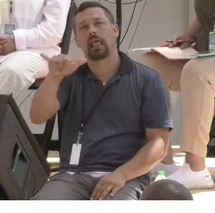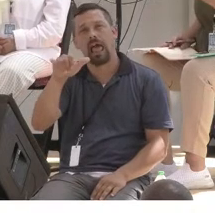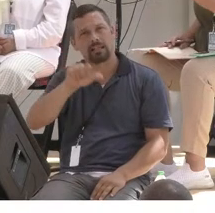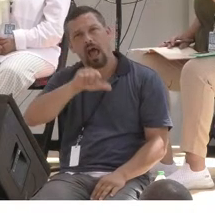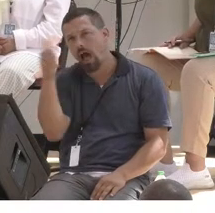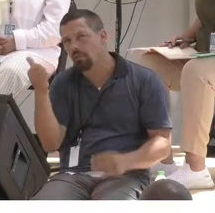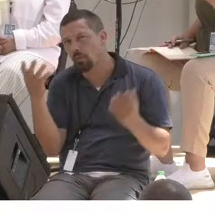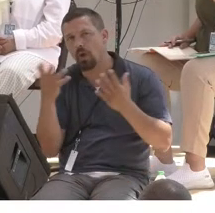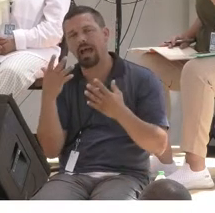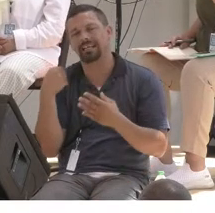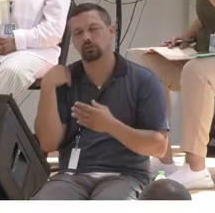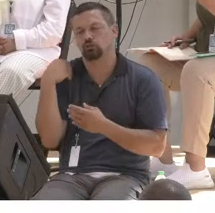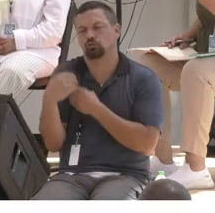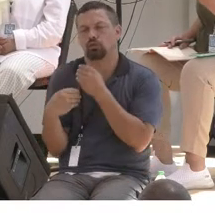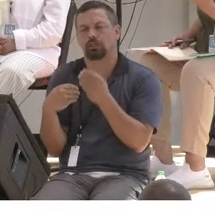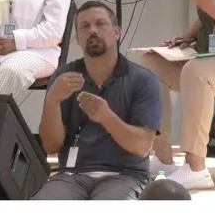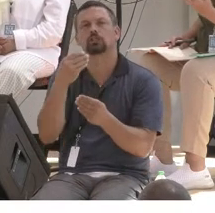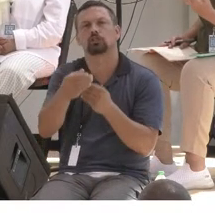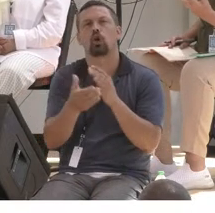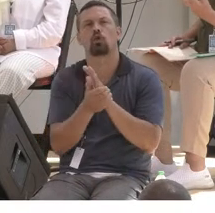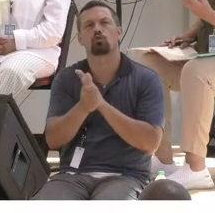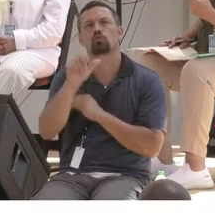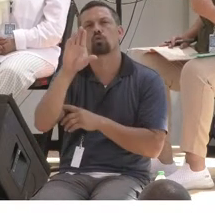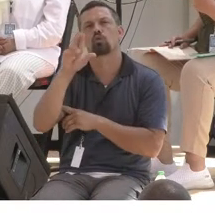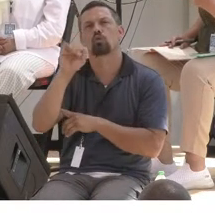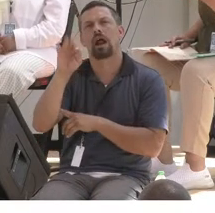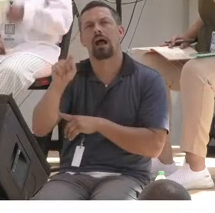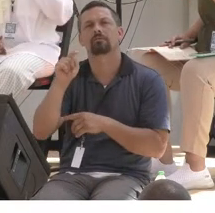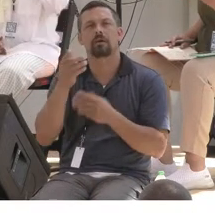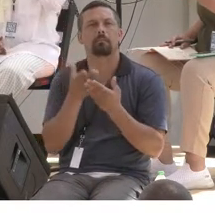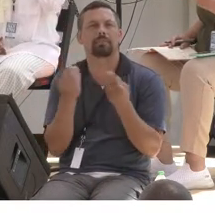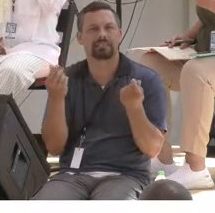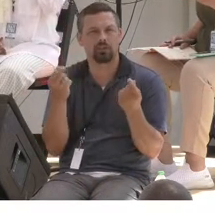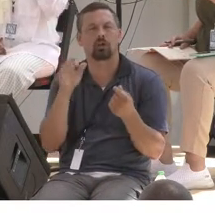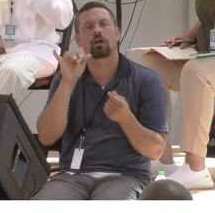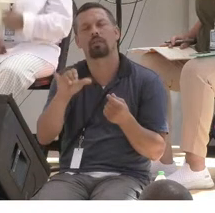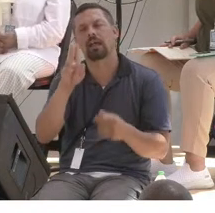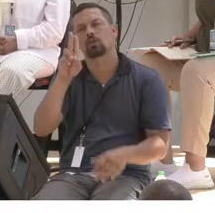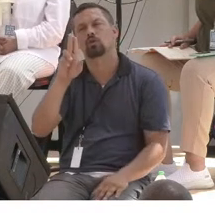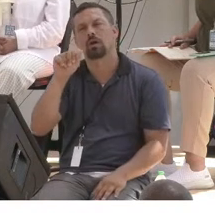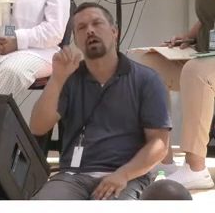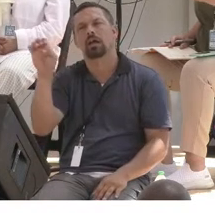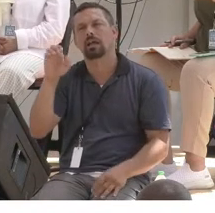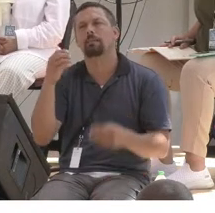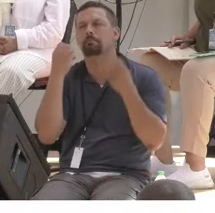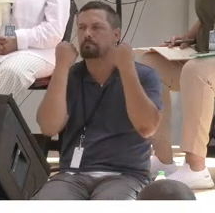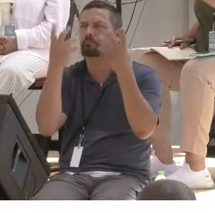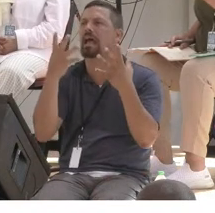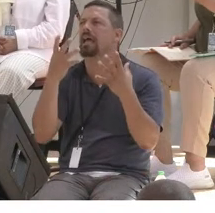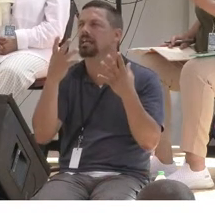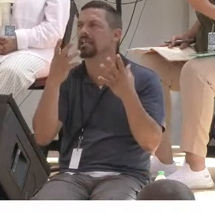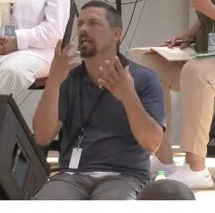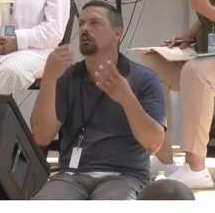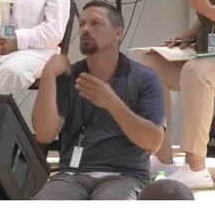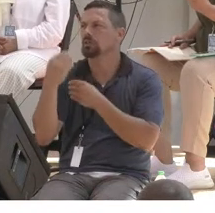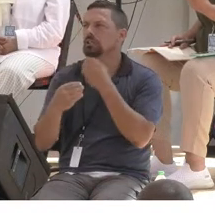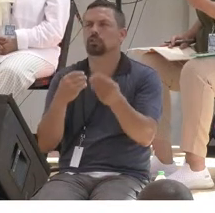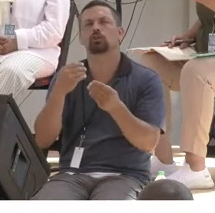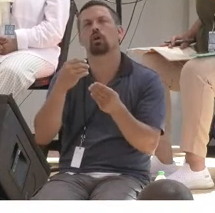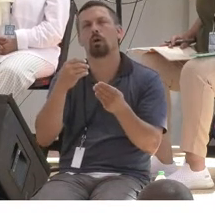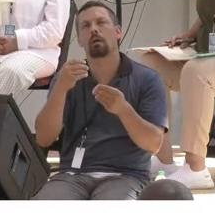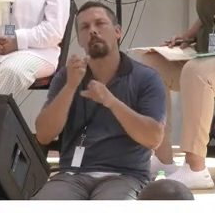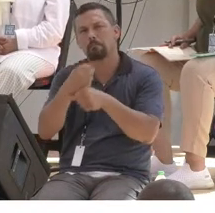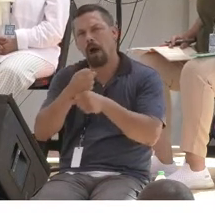it is a traditional crafts material of the UAE. There are many traditional potteries in the